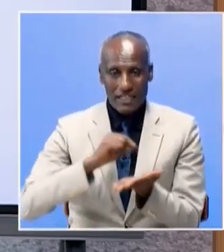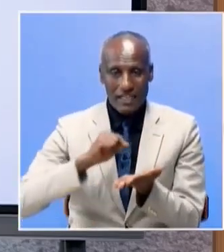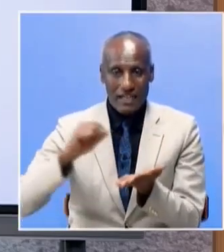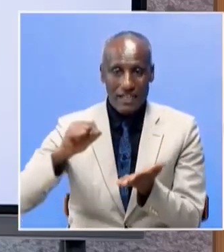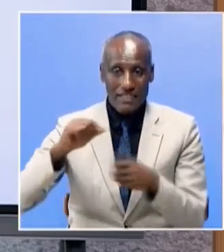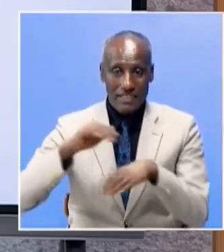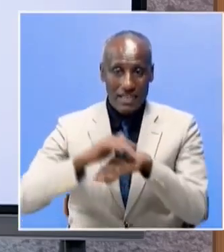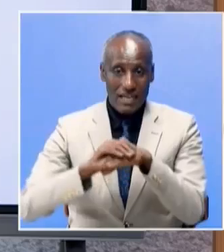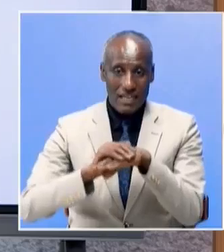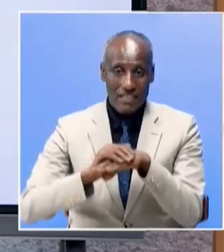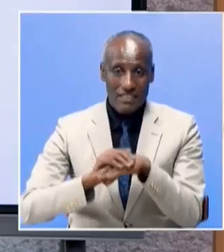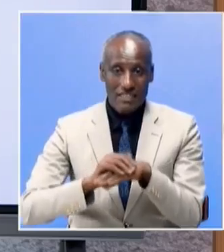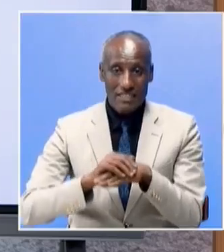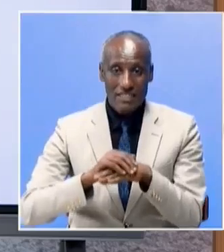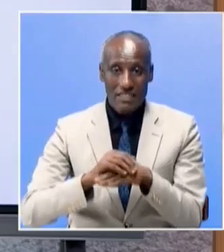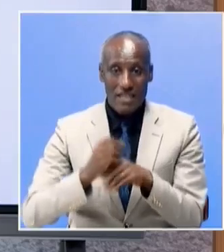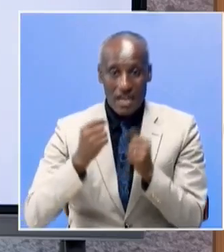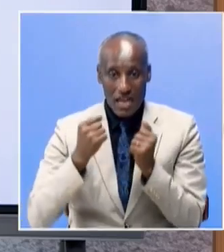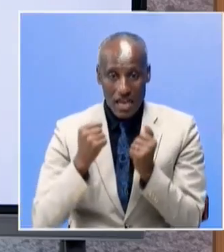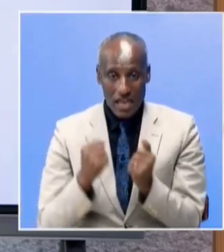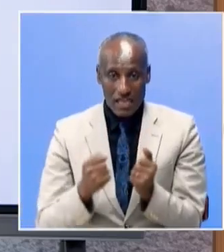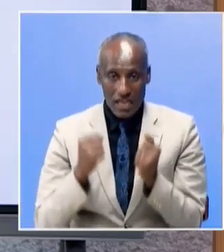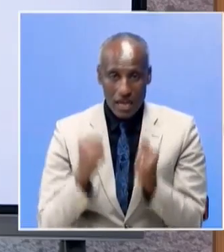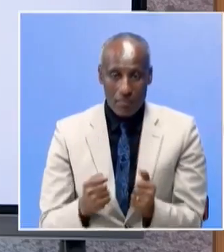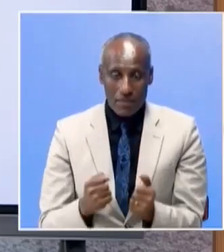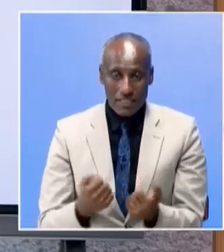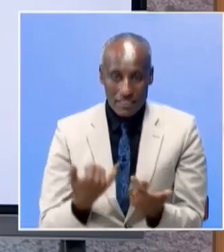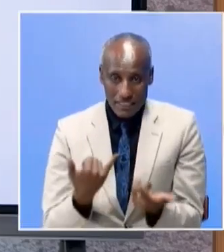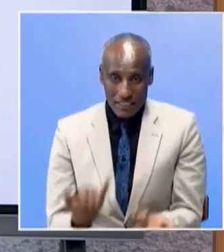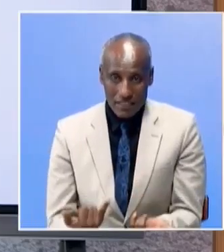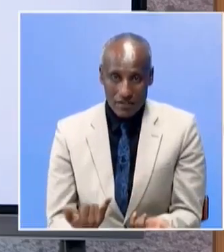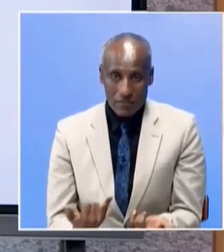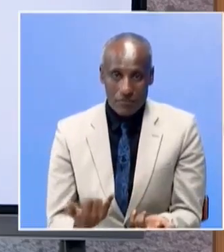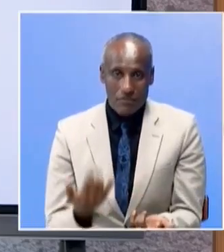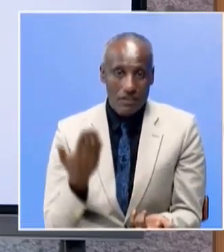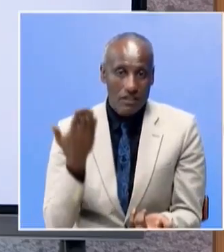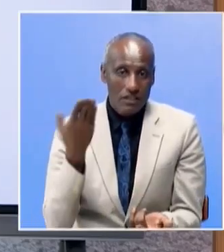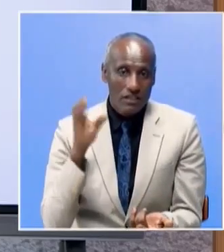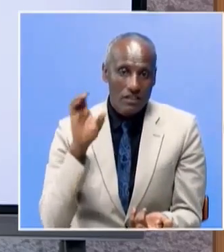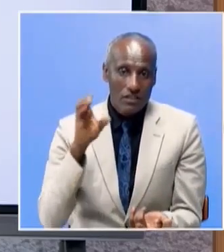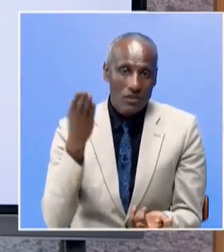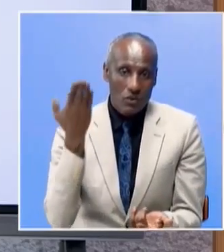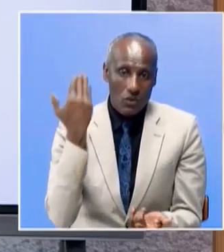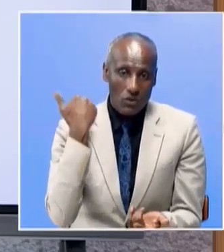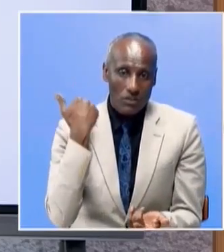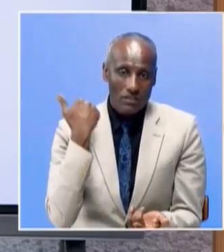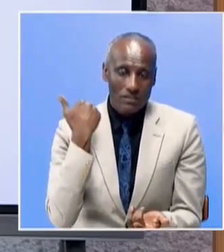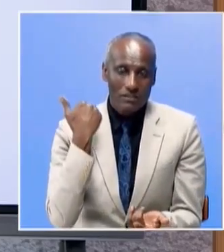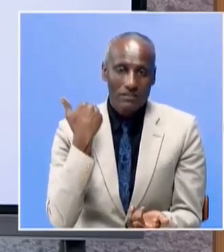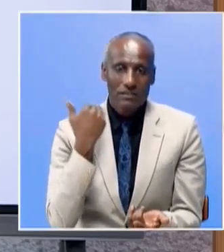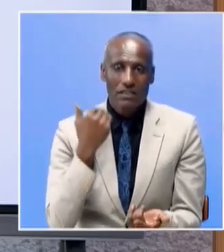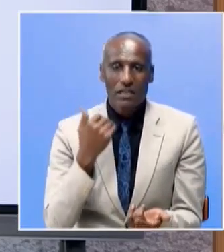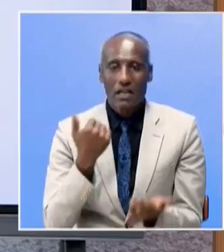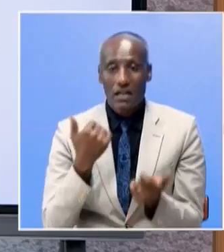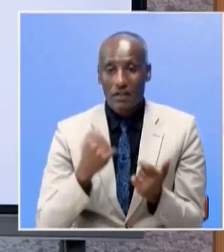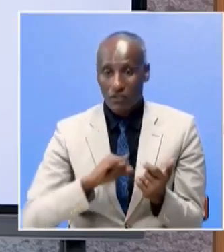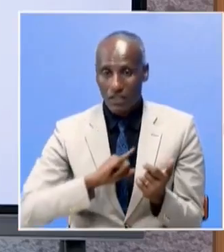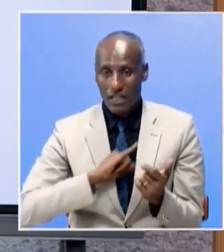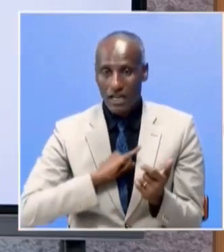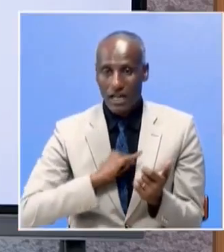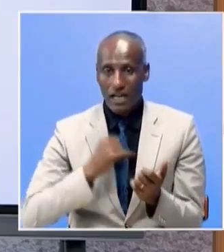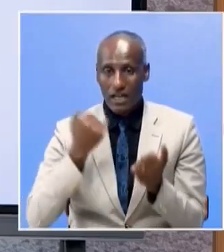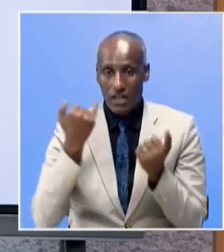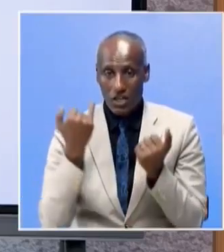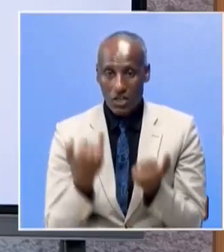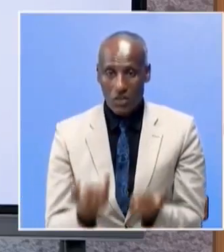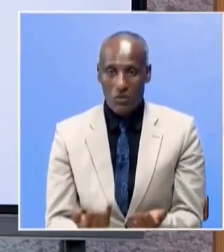that is the ability that I have now. What about could? I could play tennis